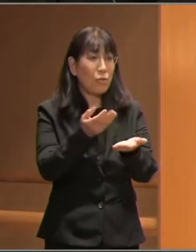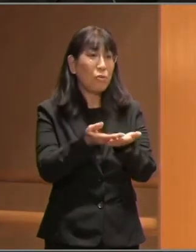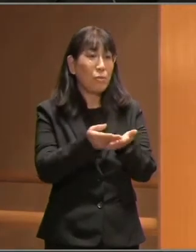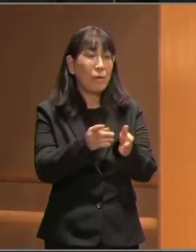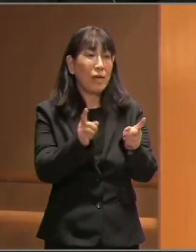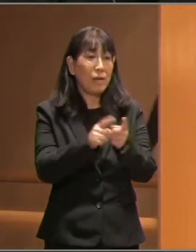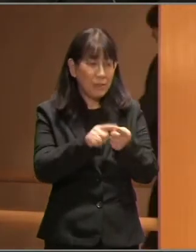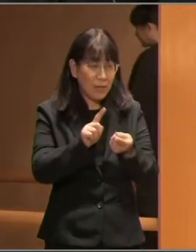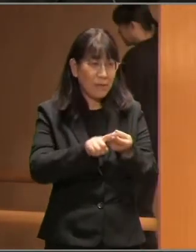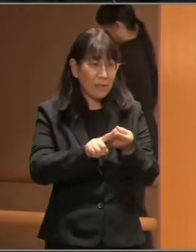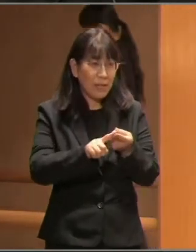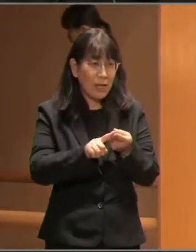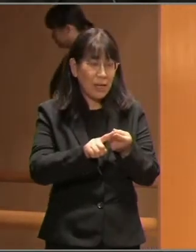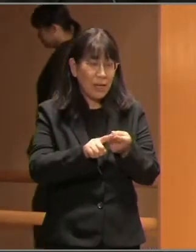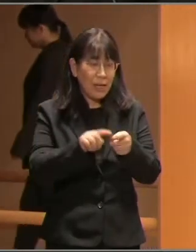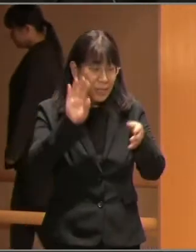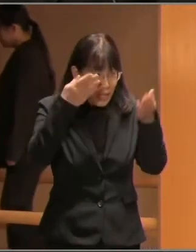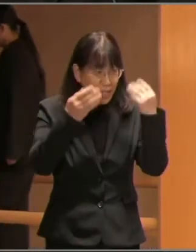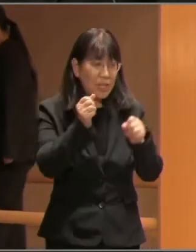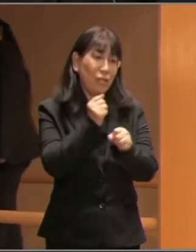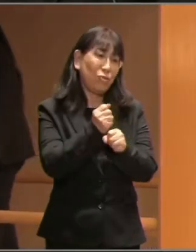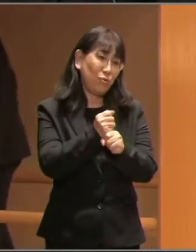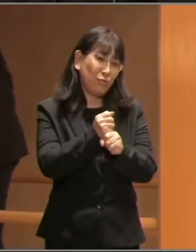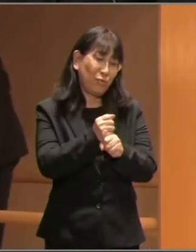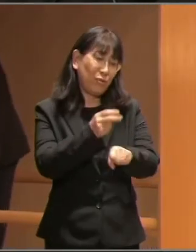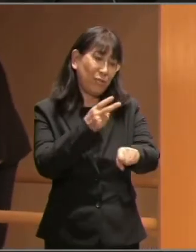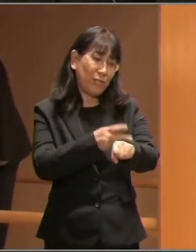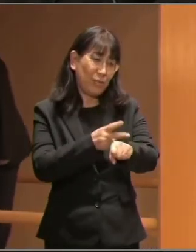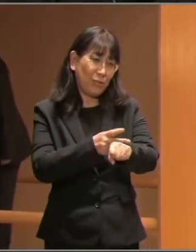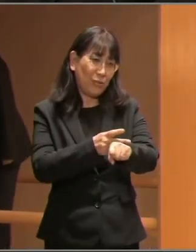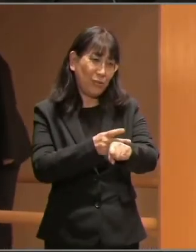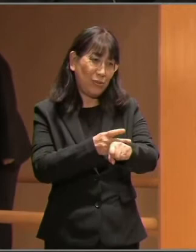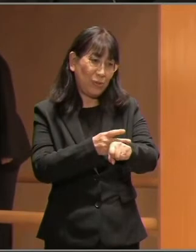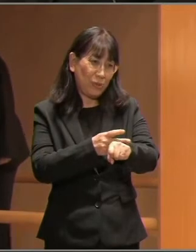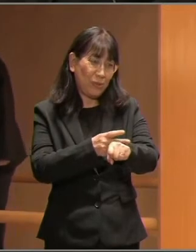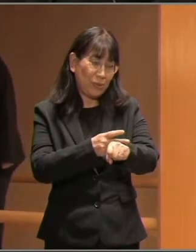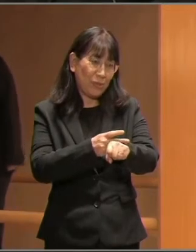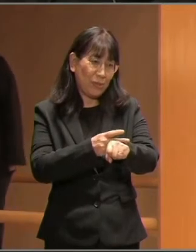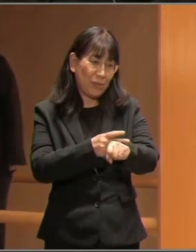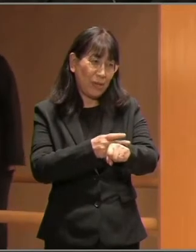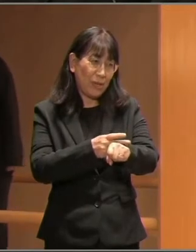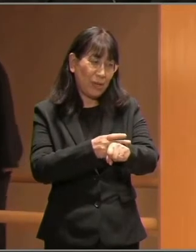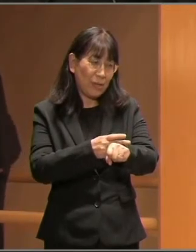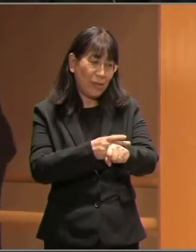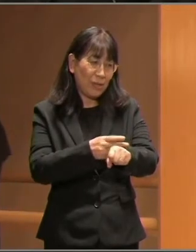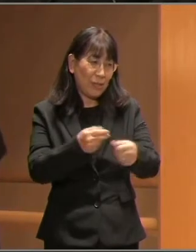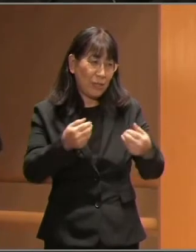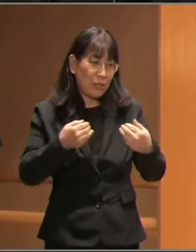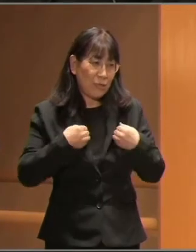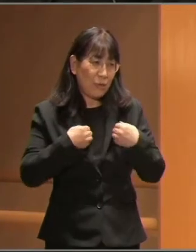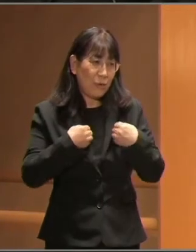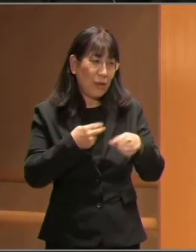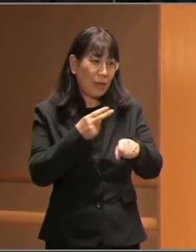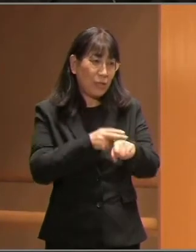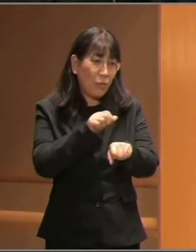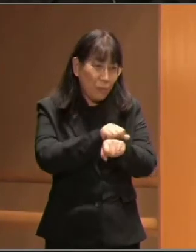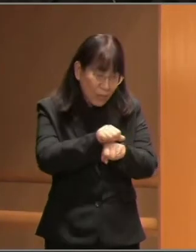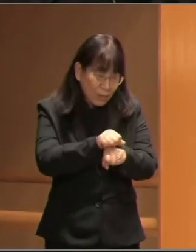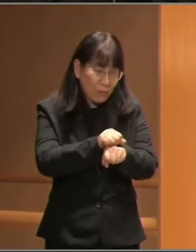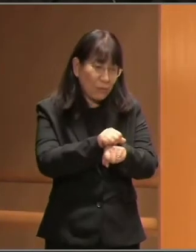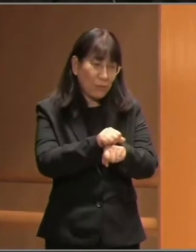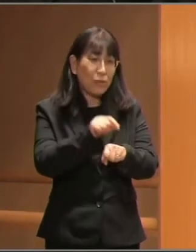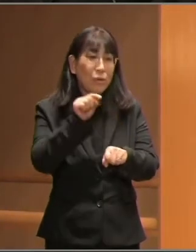manufacturer meticulously builds in quality to satisfy users' objective. Technology meets emotion, and need improves